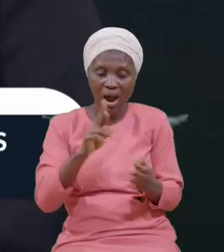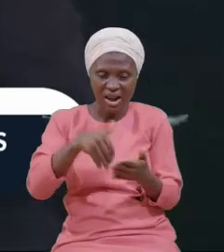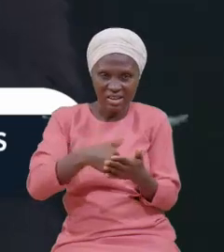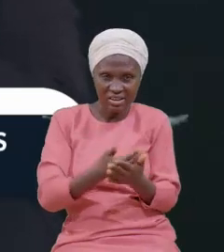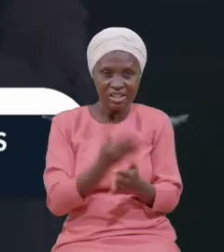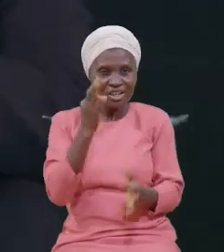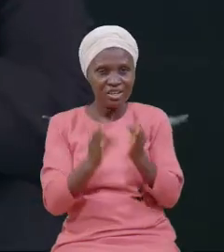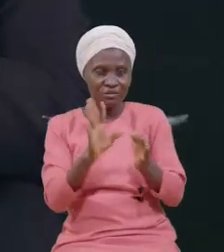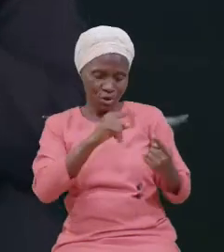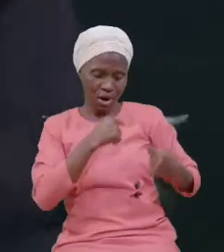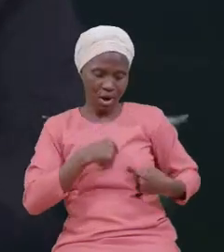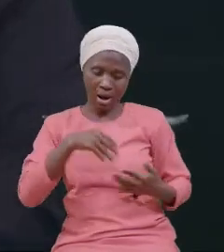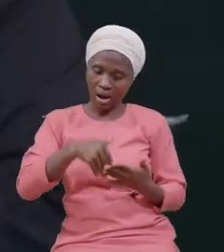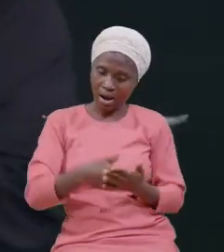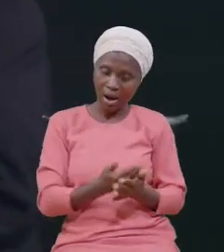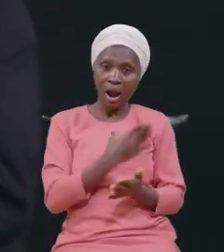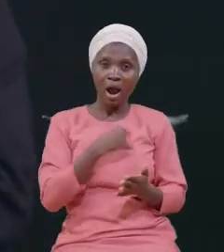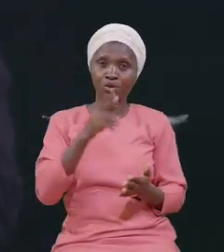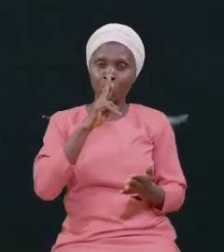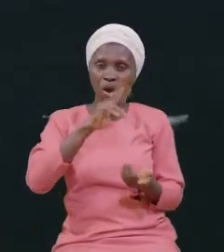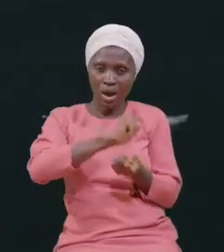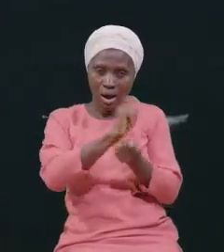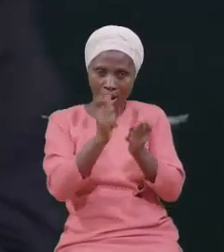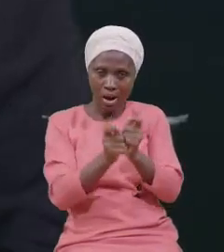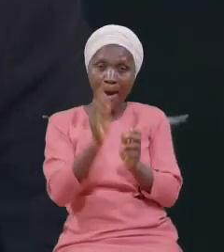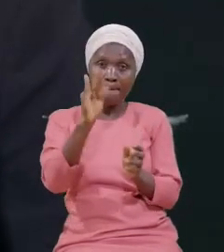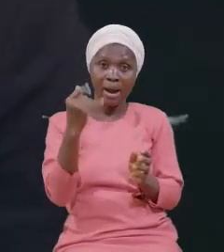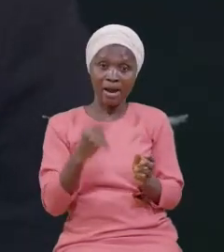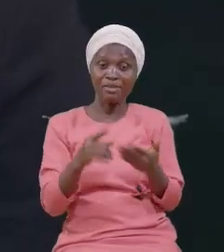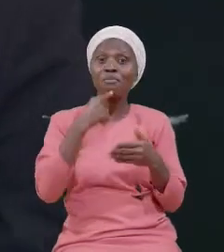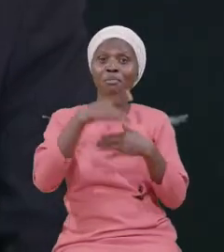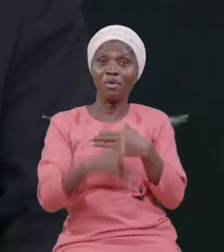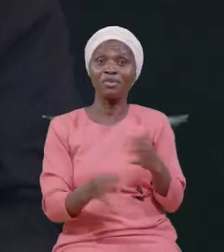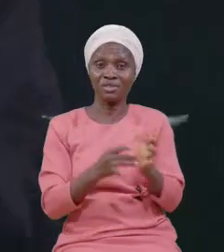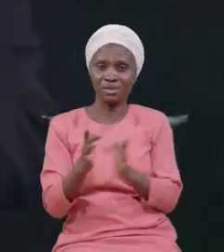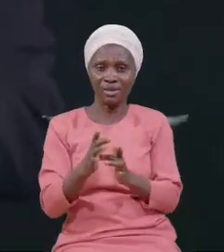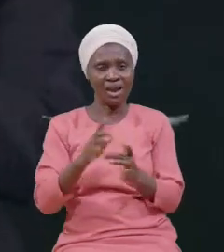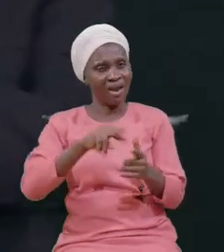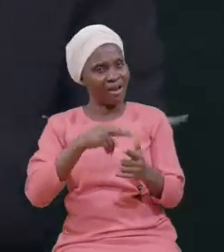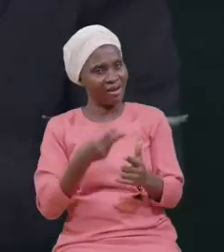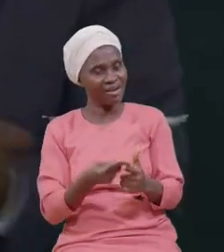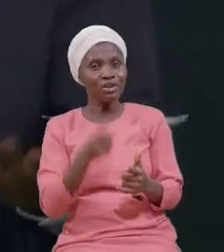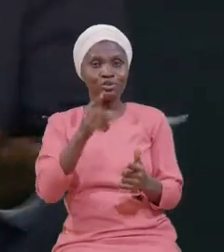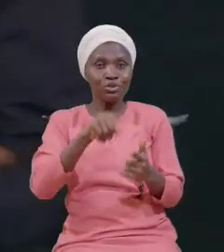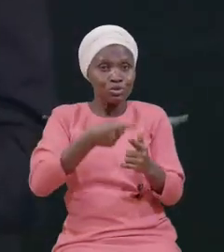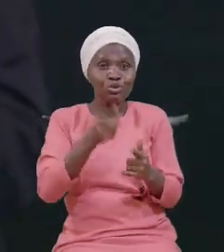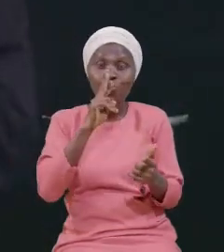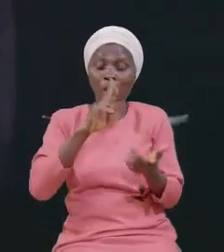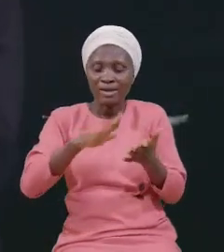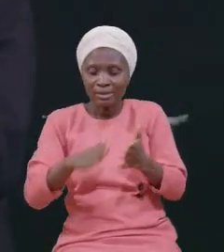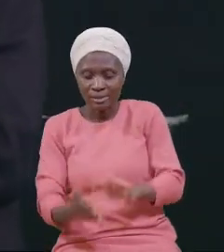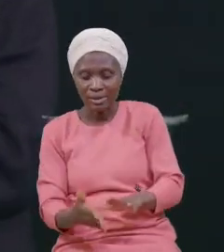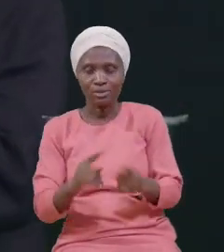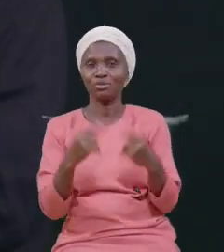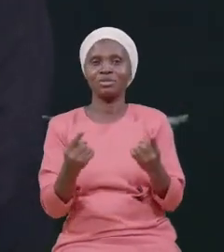if you are reformed by the blood of Jesus, you are dead to sin. And sin doesn't capture